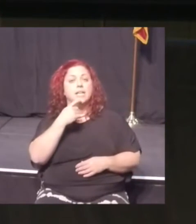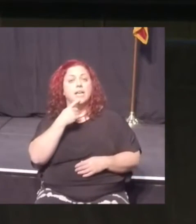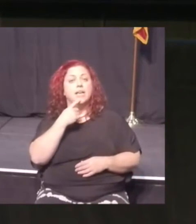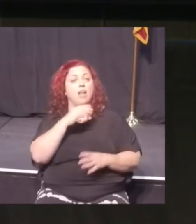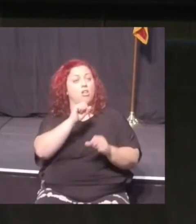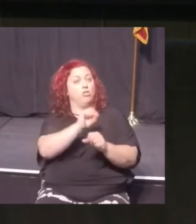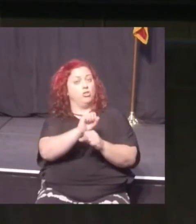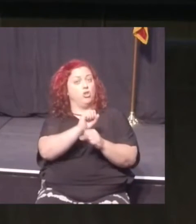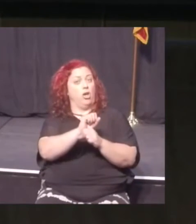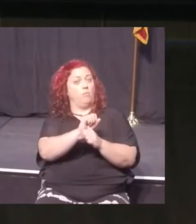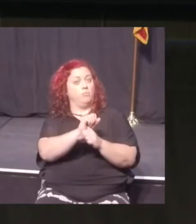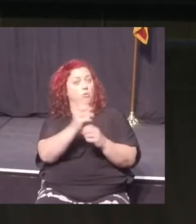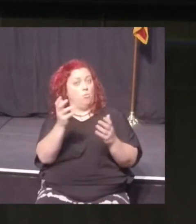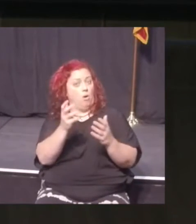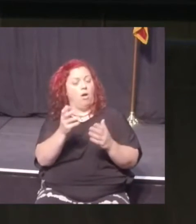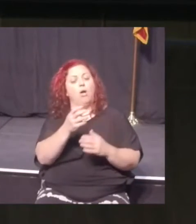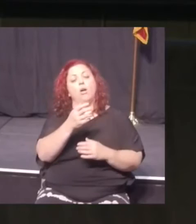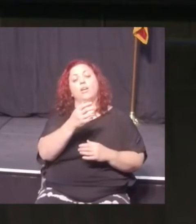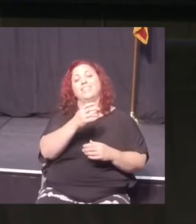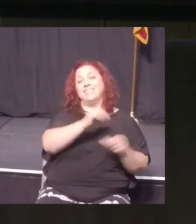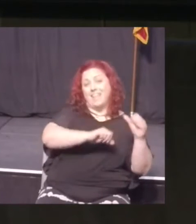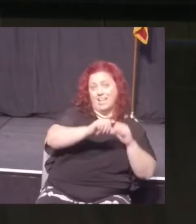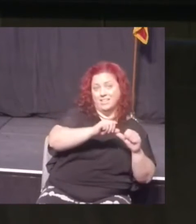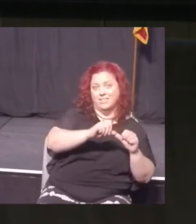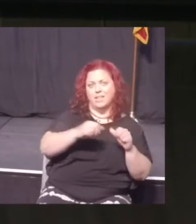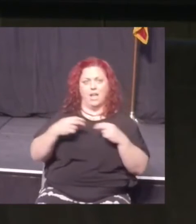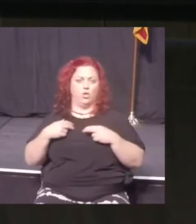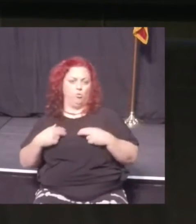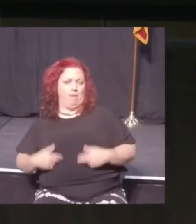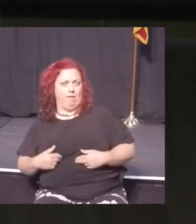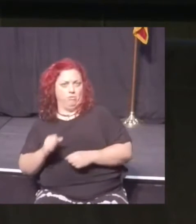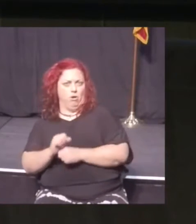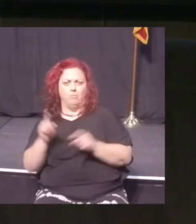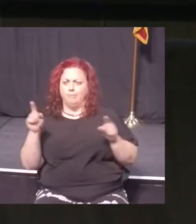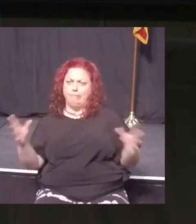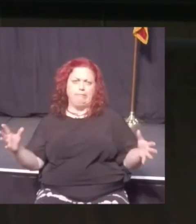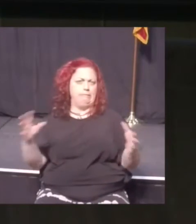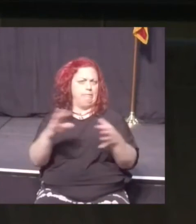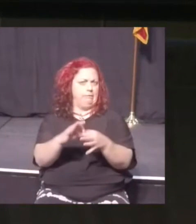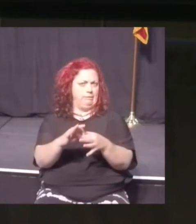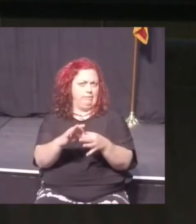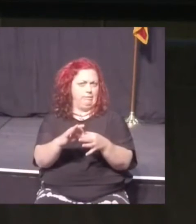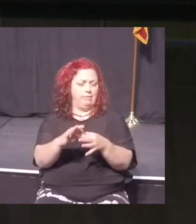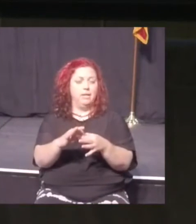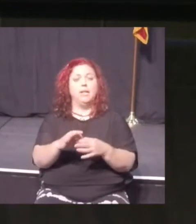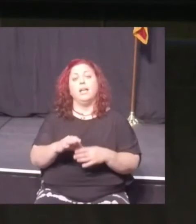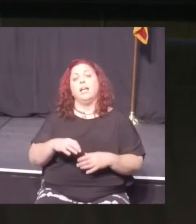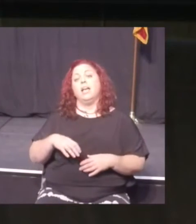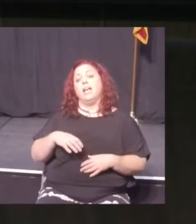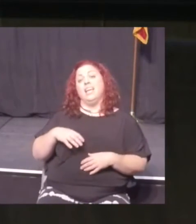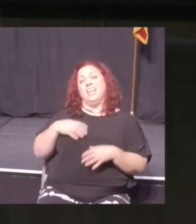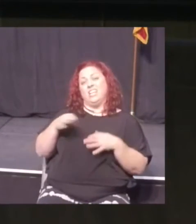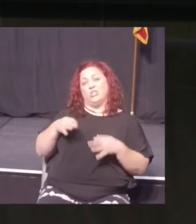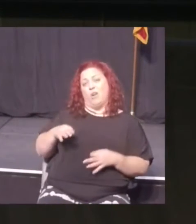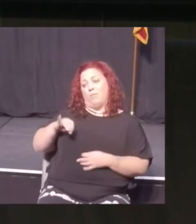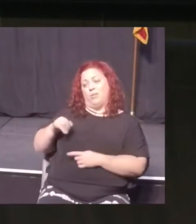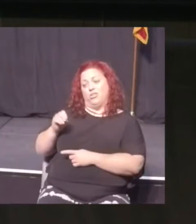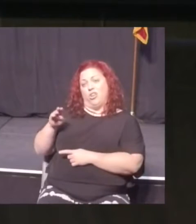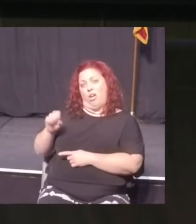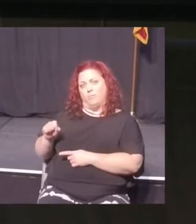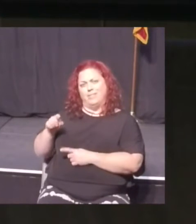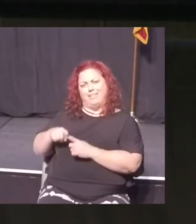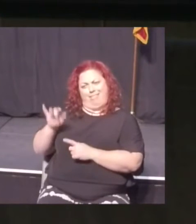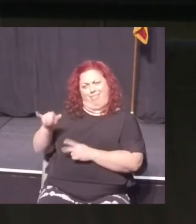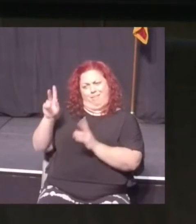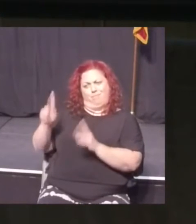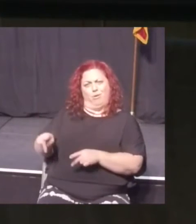and humanities were inextricably linked. Describing Jobs, he wrote, "No one else in our era